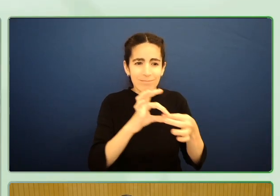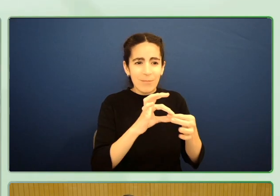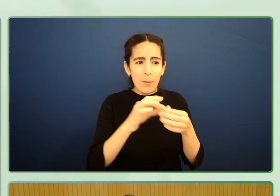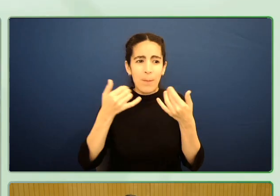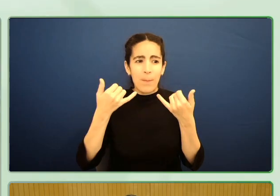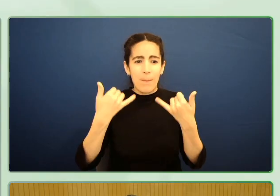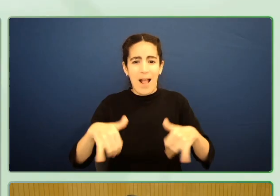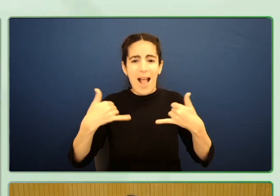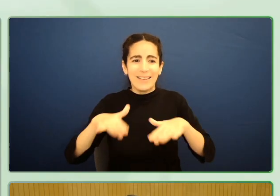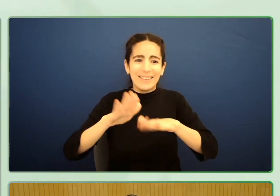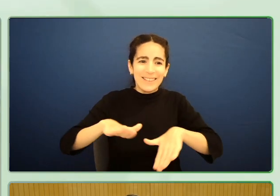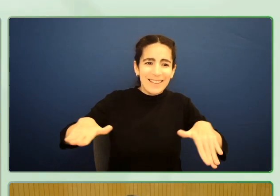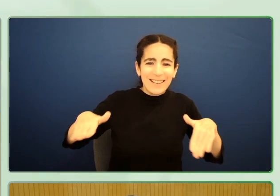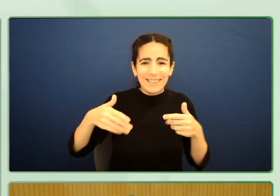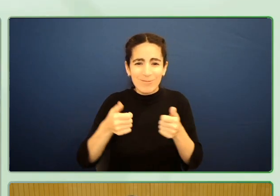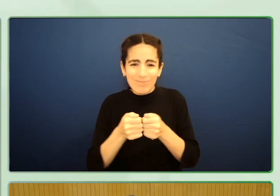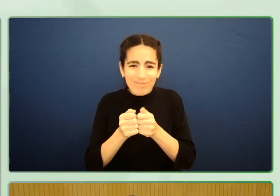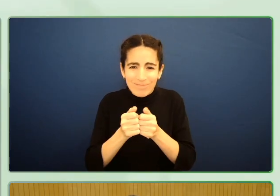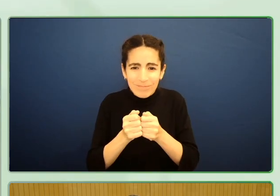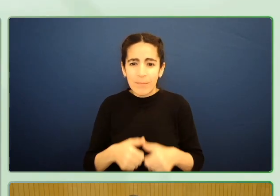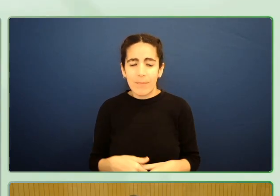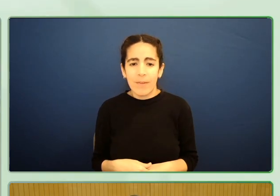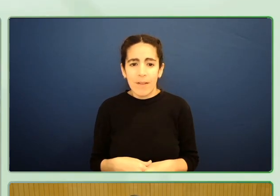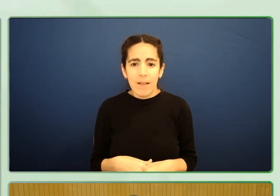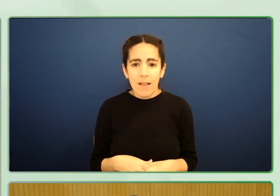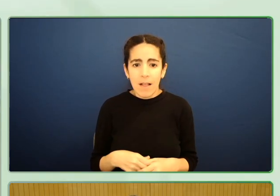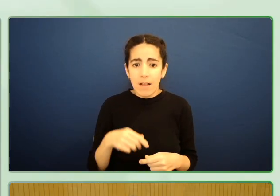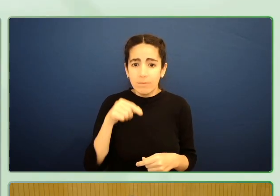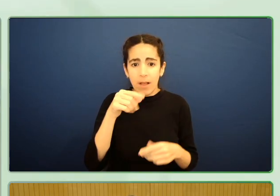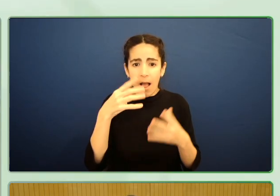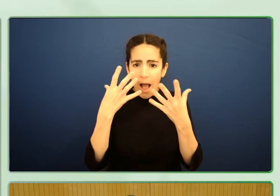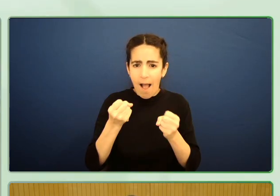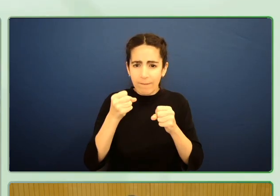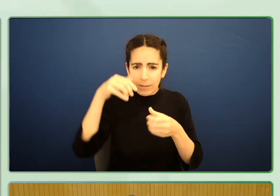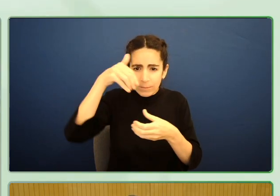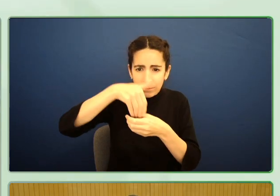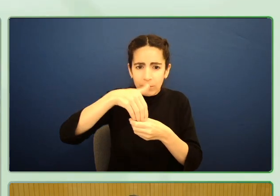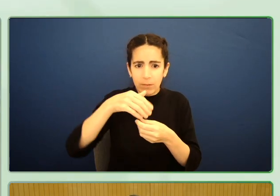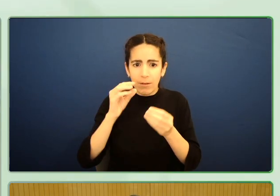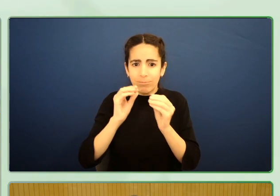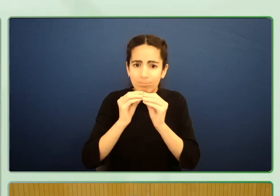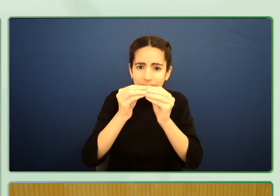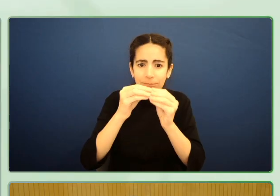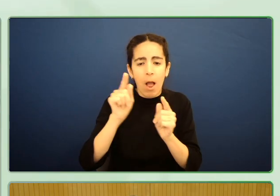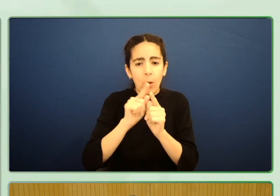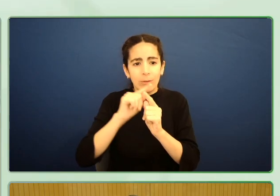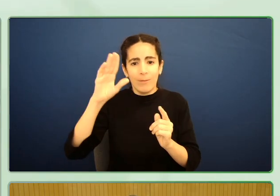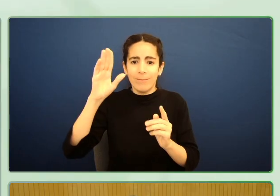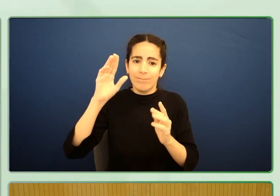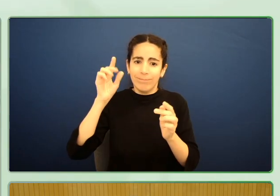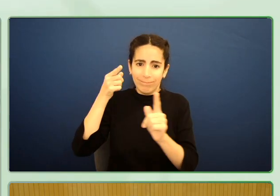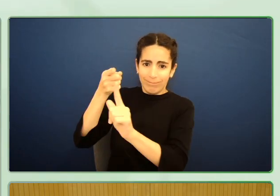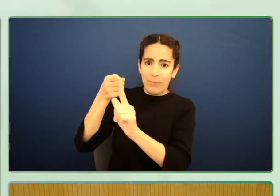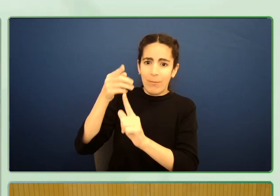from parents' perspective, you know, without any goals to receive any attention any popularity, you know.